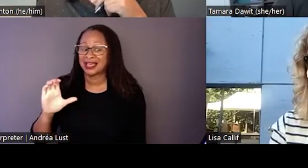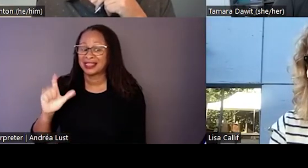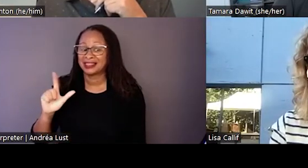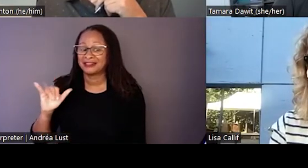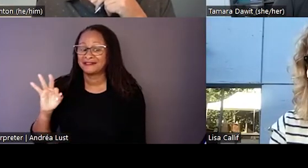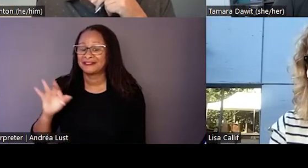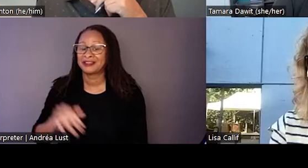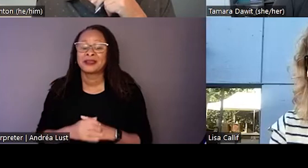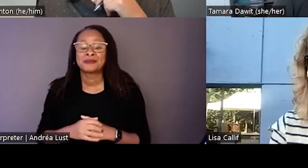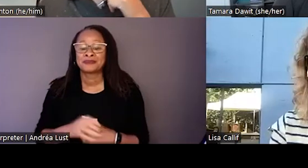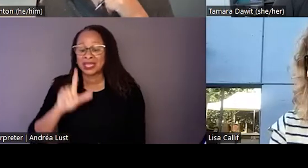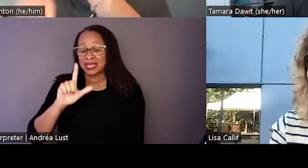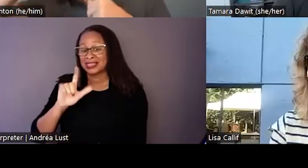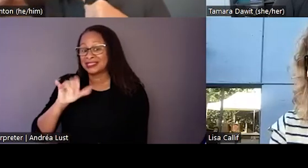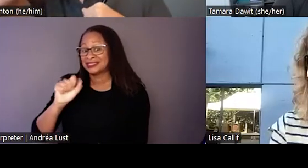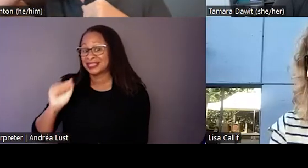Lisa is,